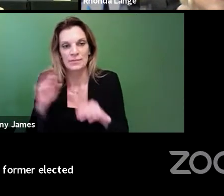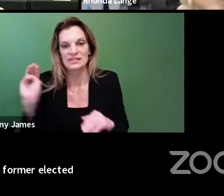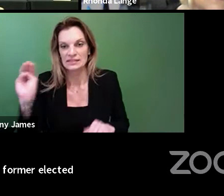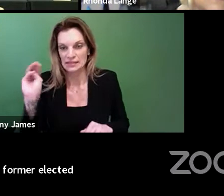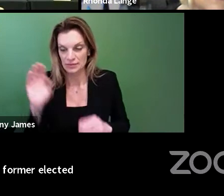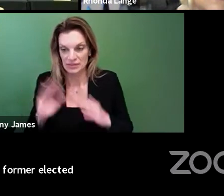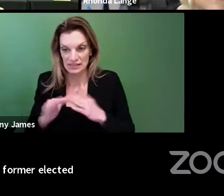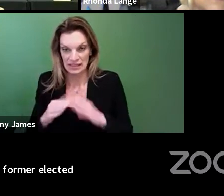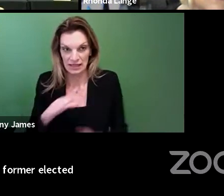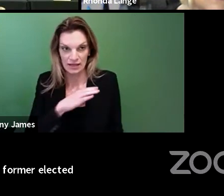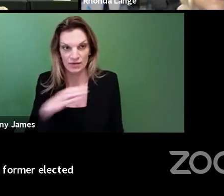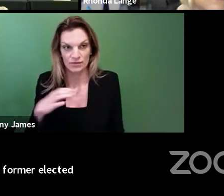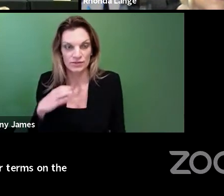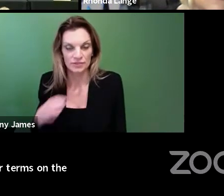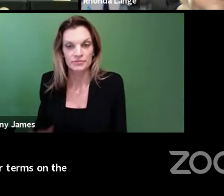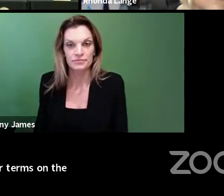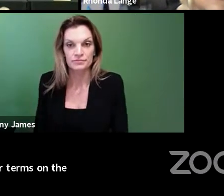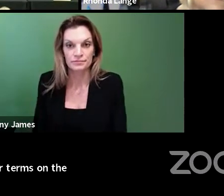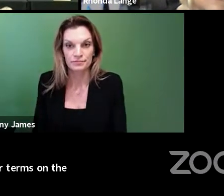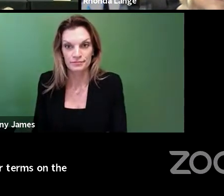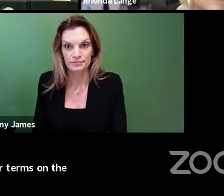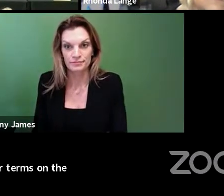City Council.